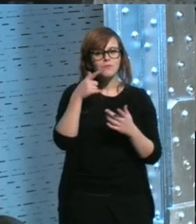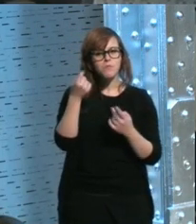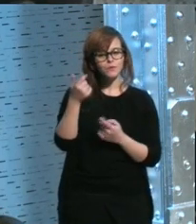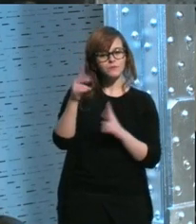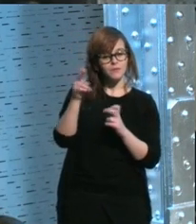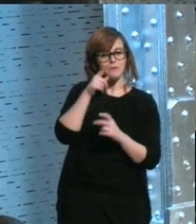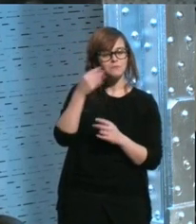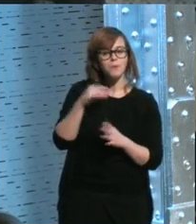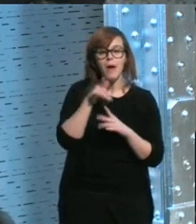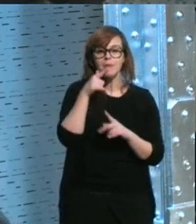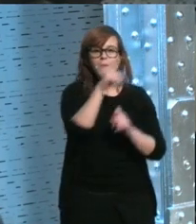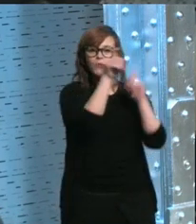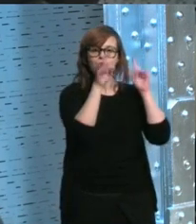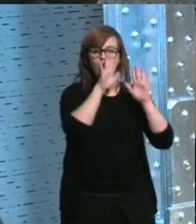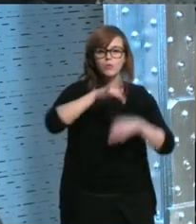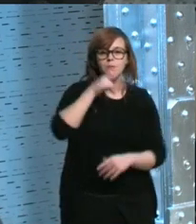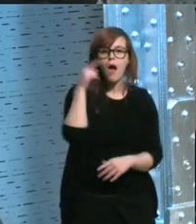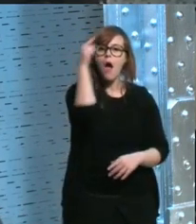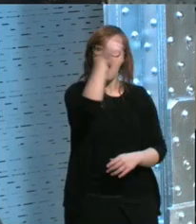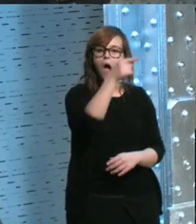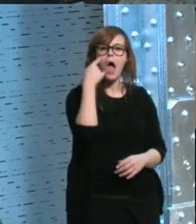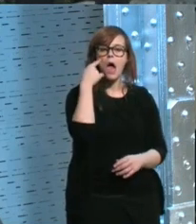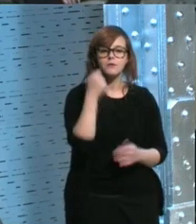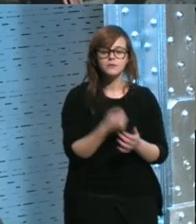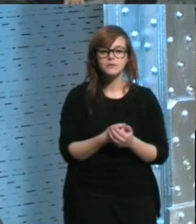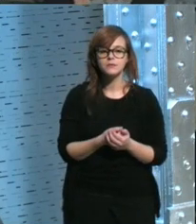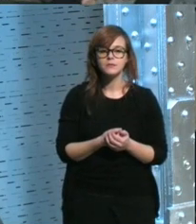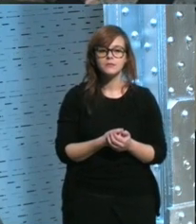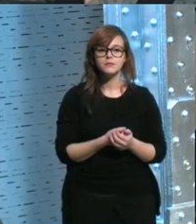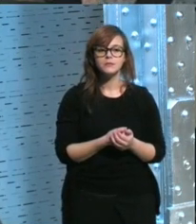frugalidad. Última pregunta. ¿Allí?